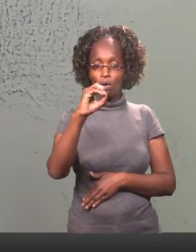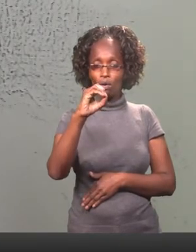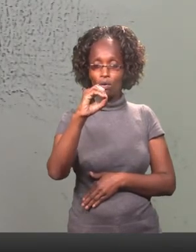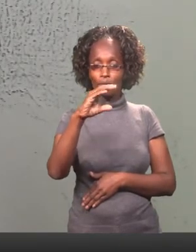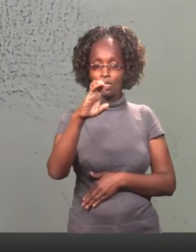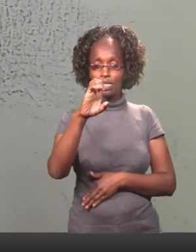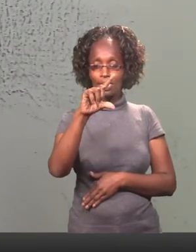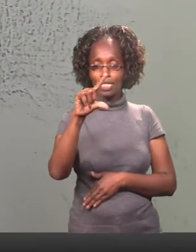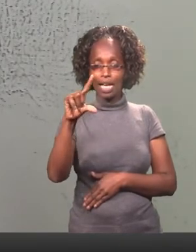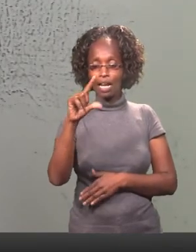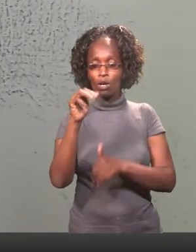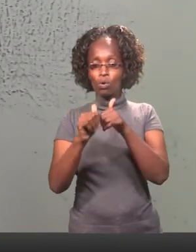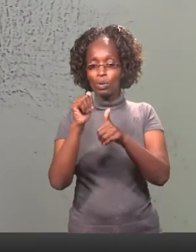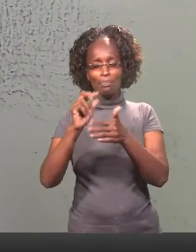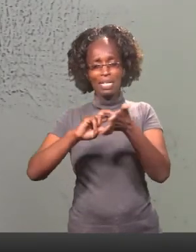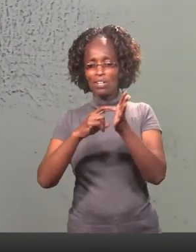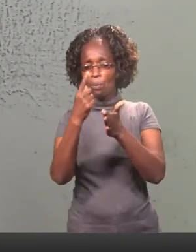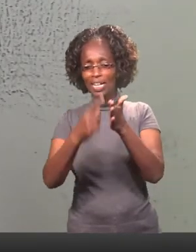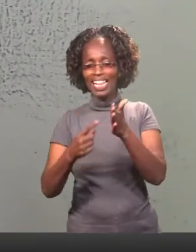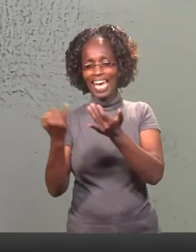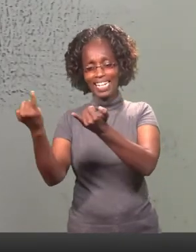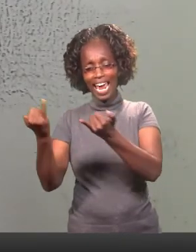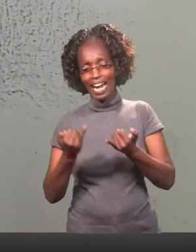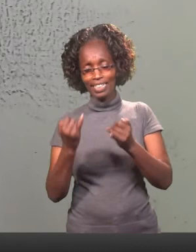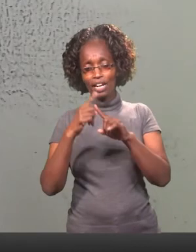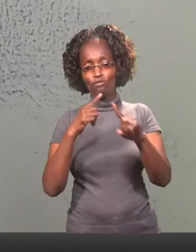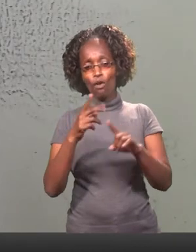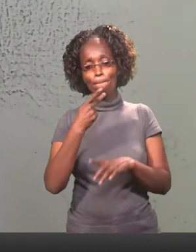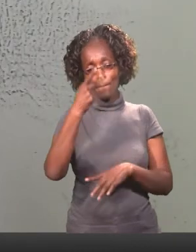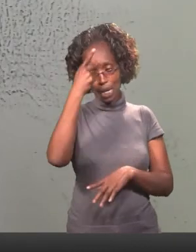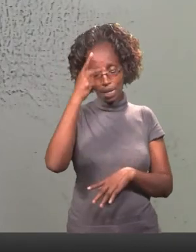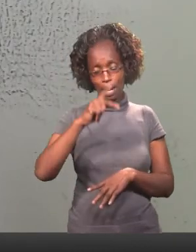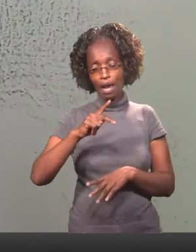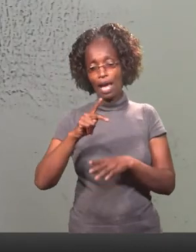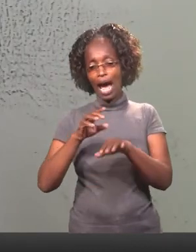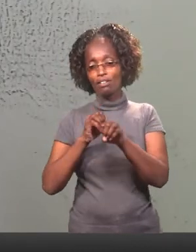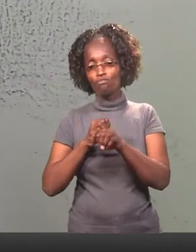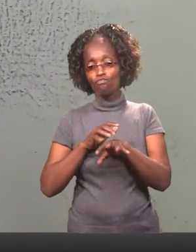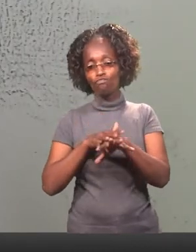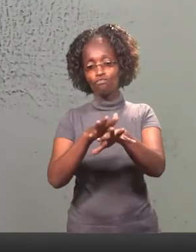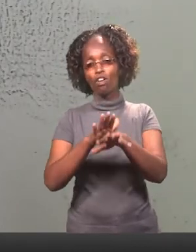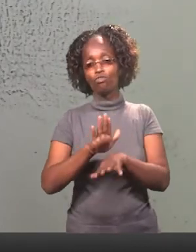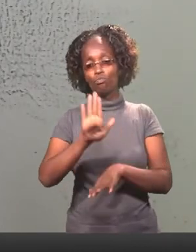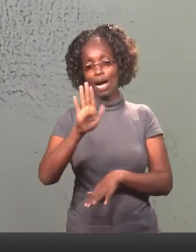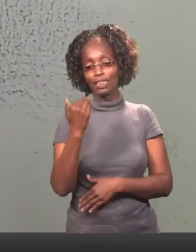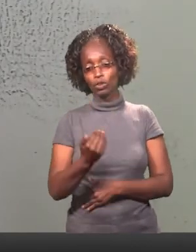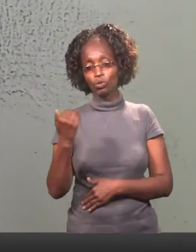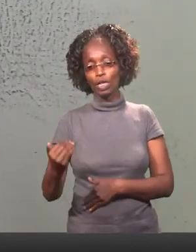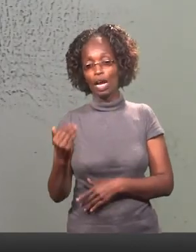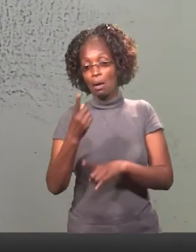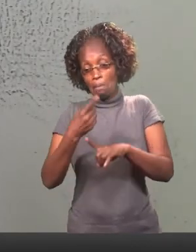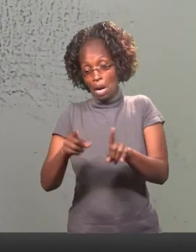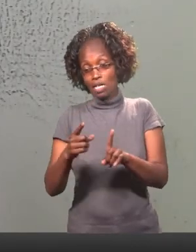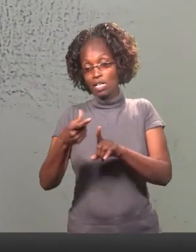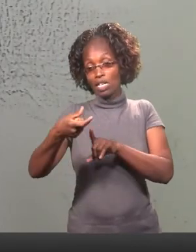cells that are inherited from parents to children, and it is meant to be a protective against the attacks of malaria, but